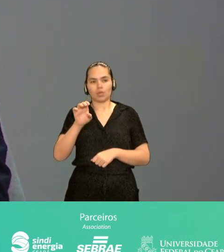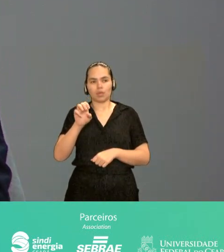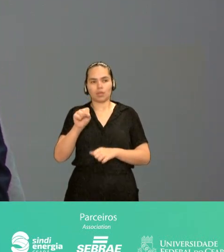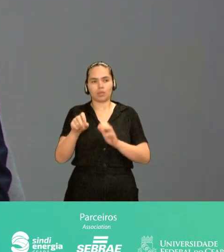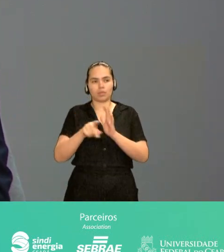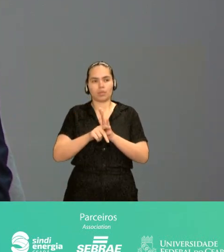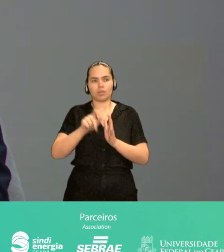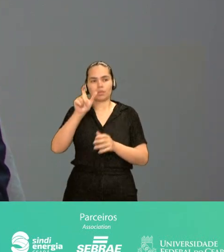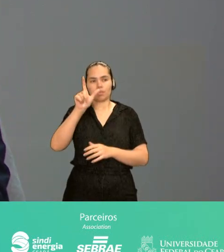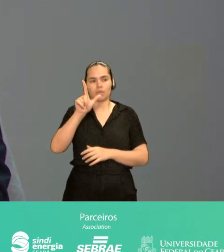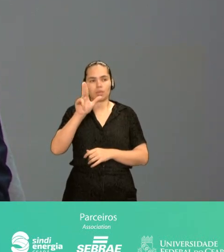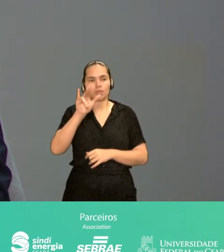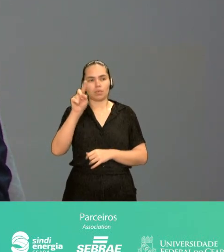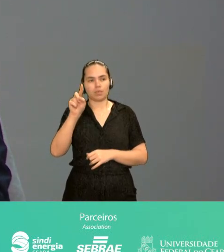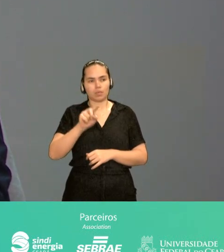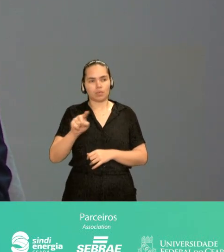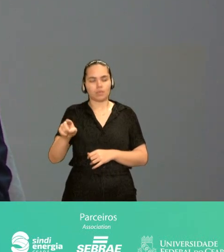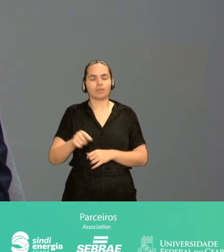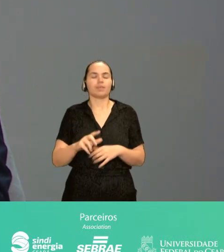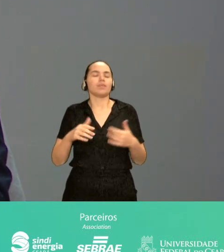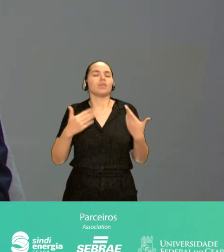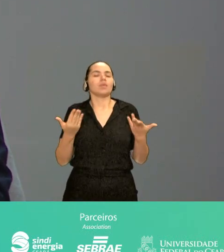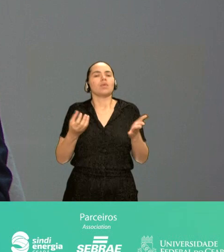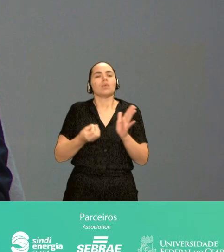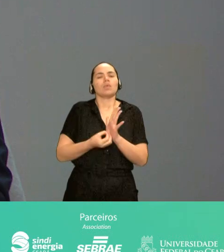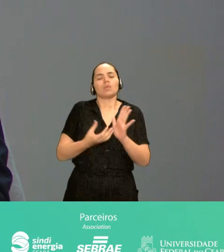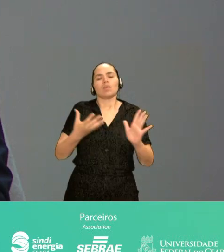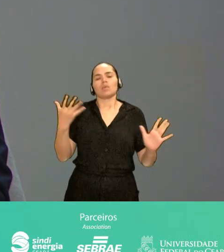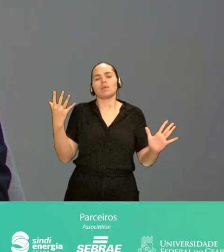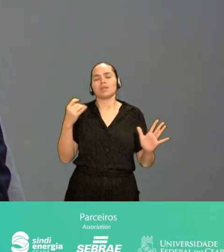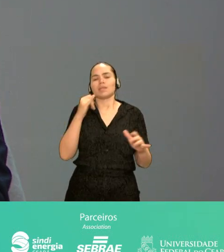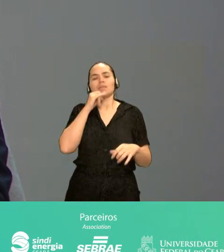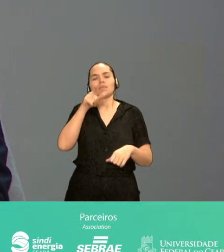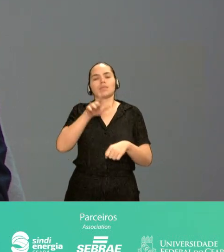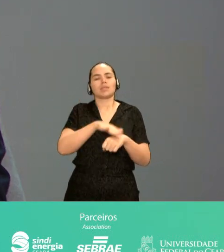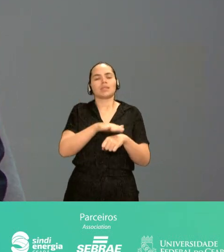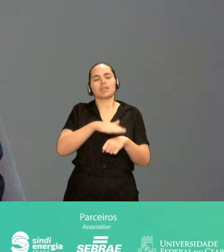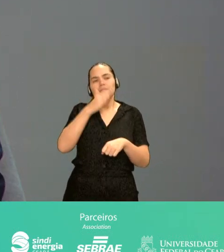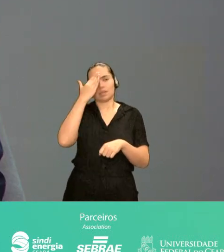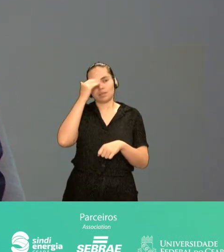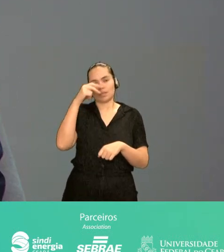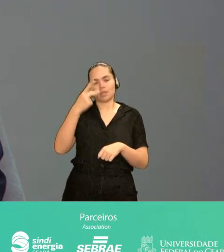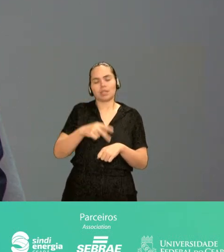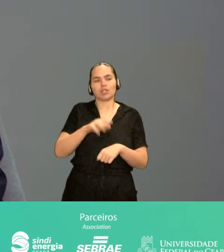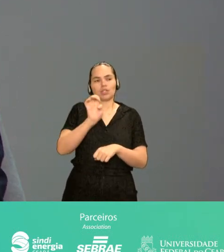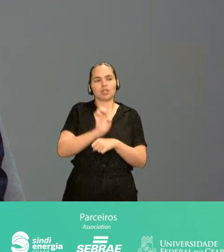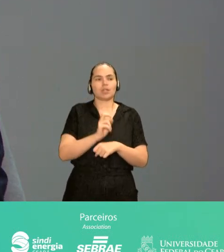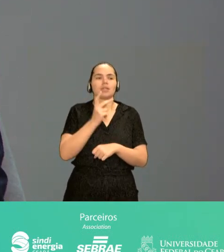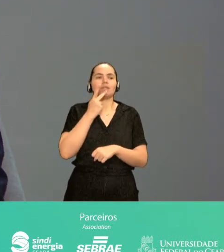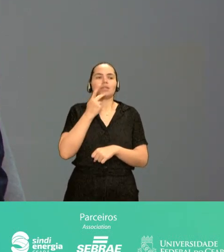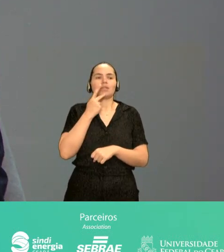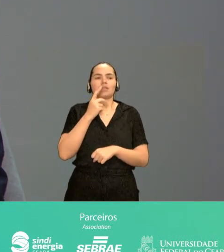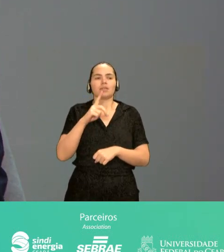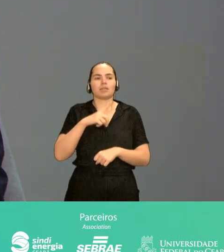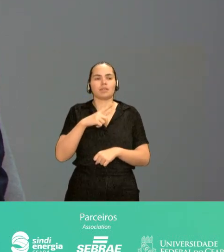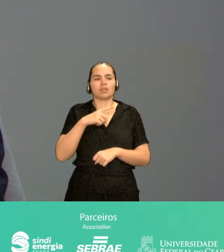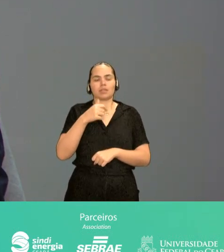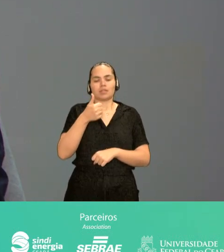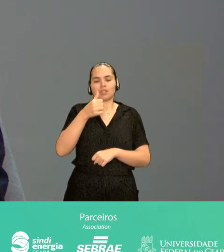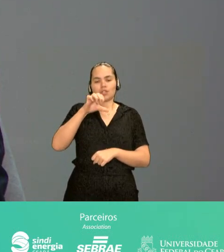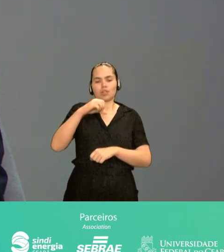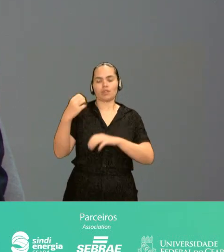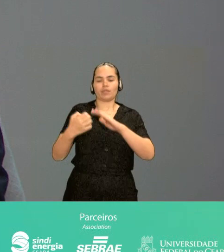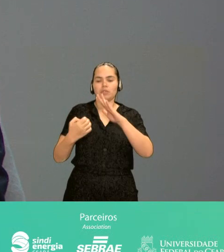So you know that the state of Ceará signed an MOU with 19 companies, and how